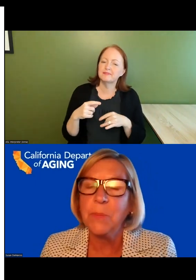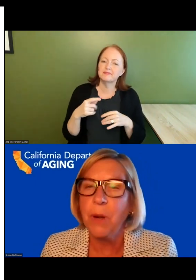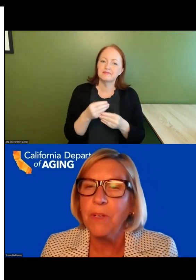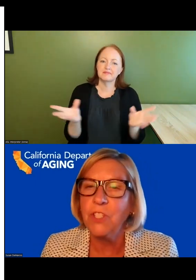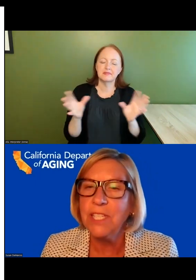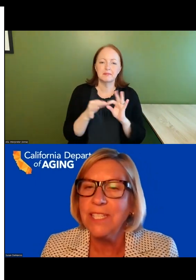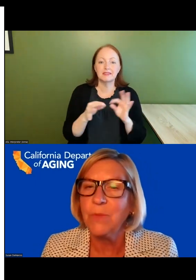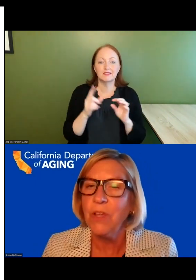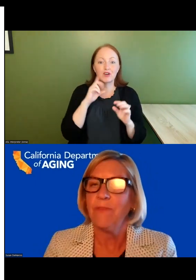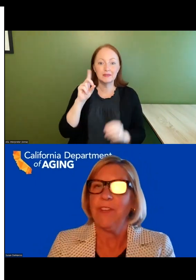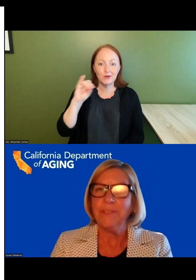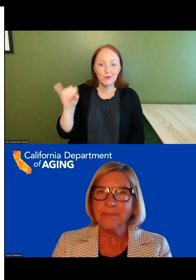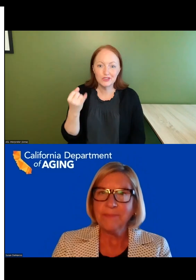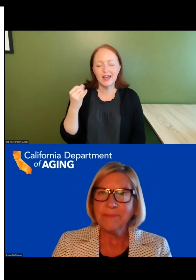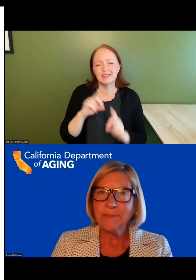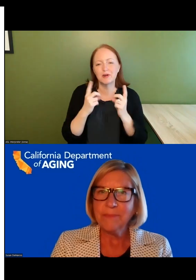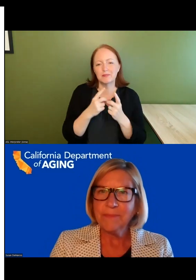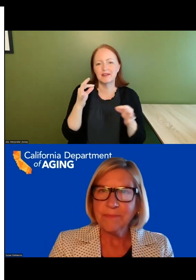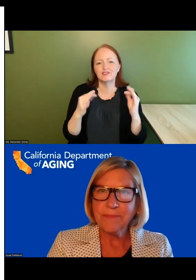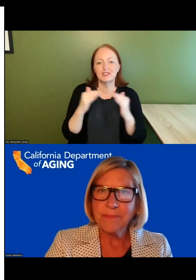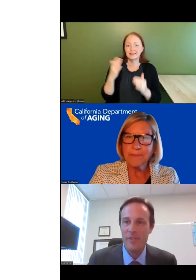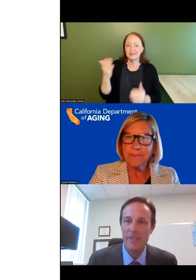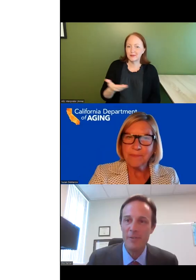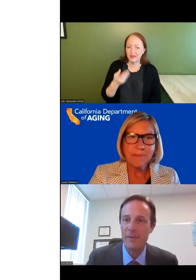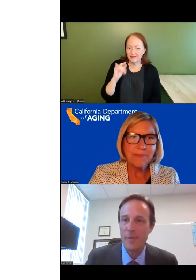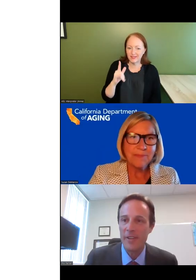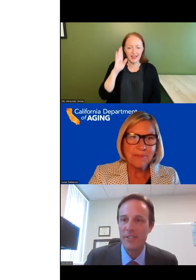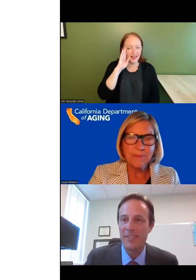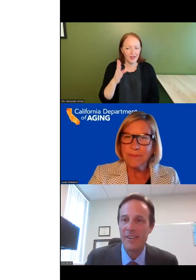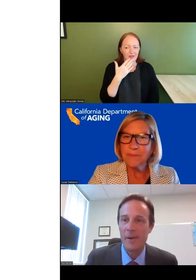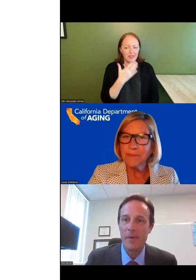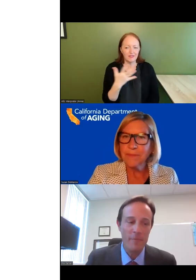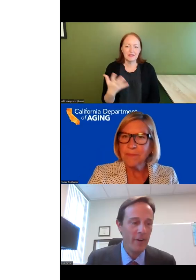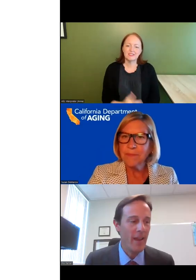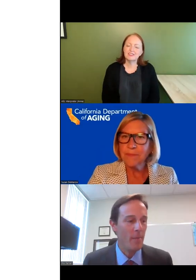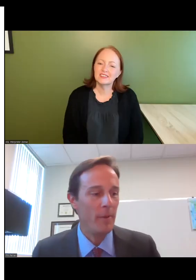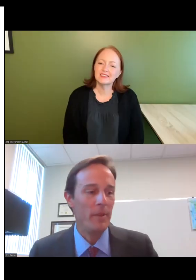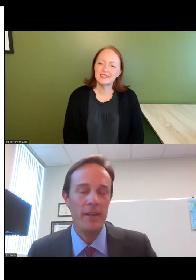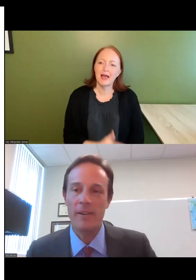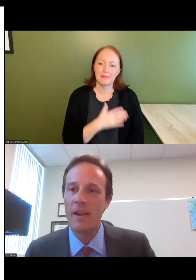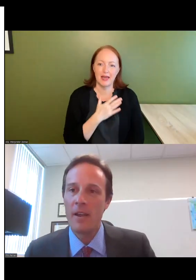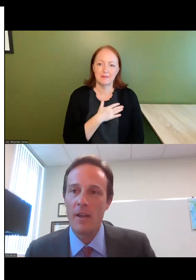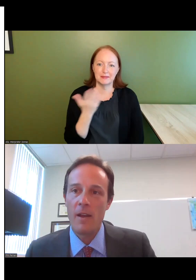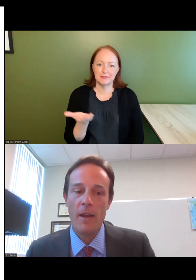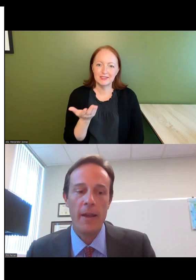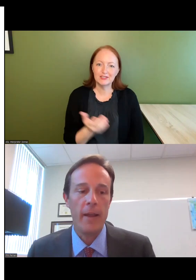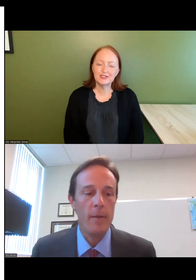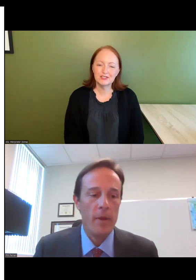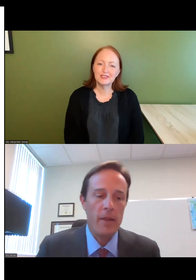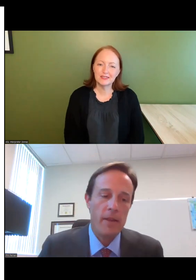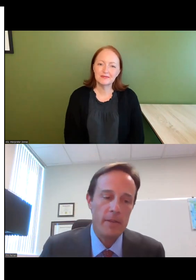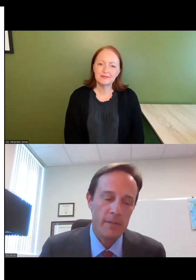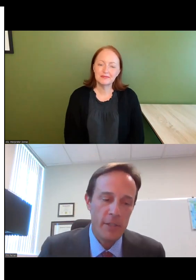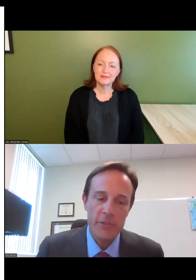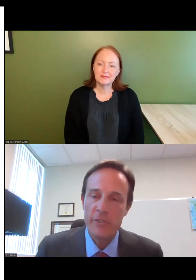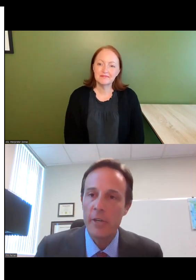from the Department of Justice. Welcome, Phil. Hello, thank you very much. I'm very happy to be here. I am